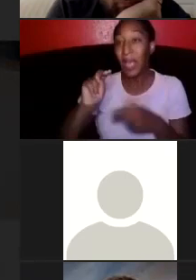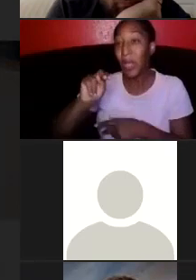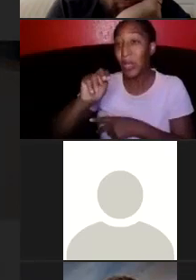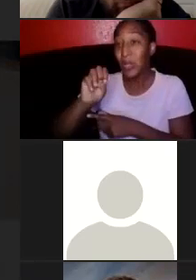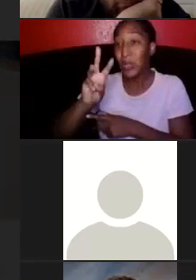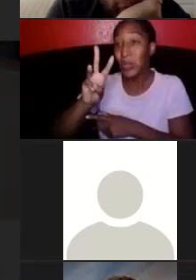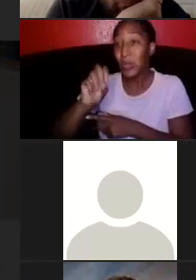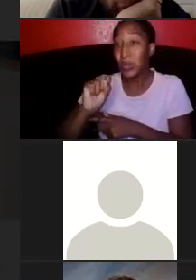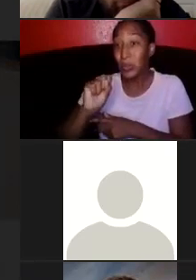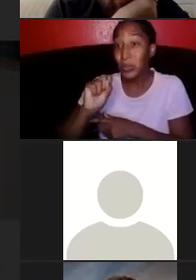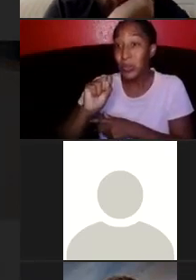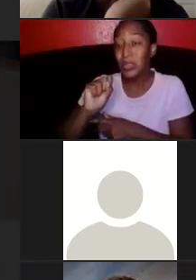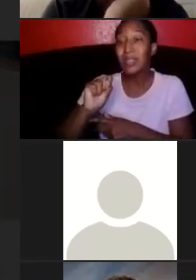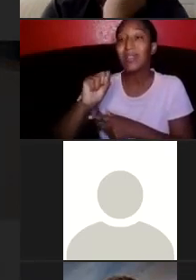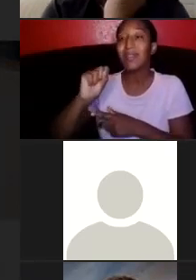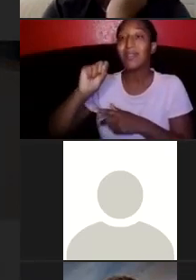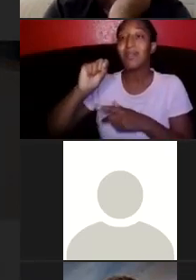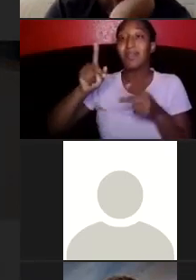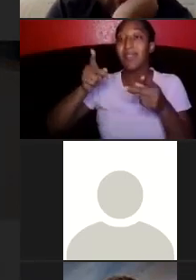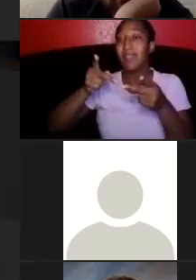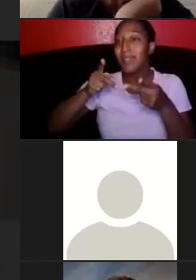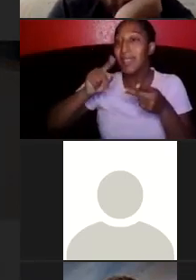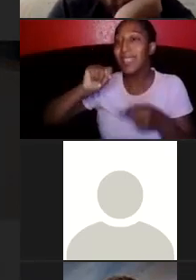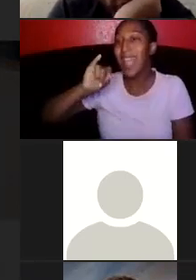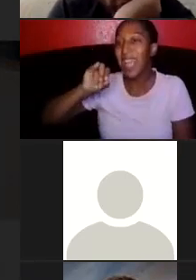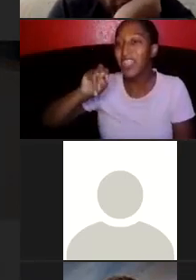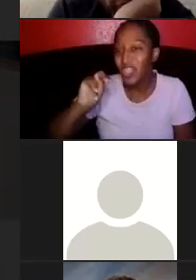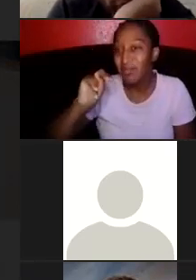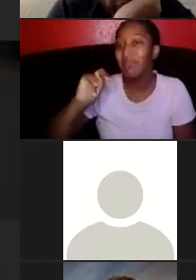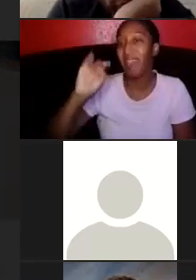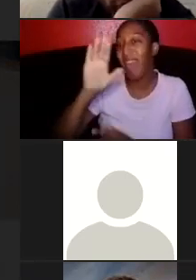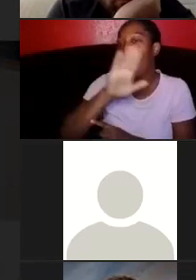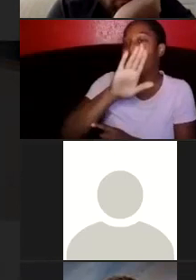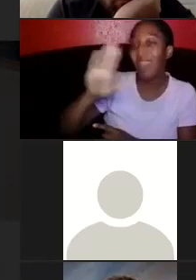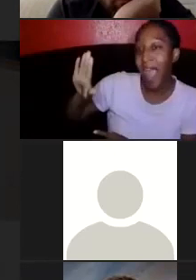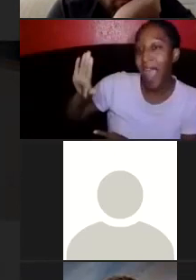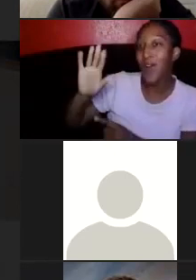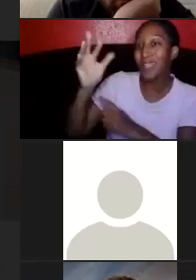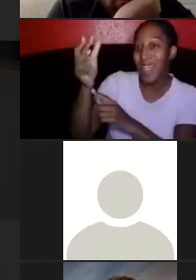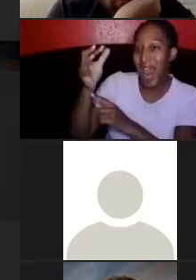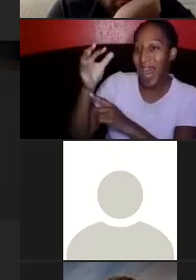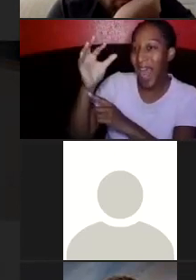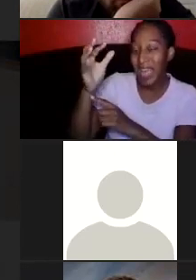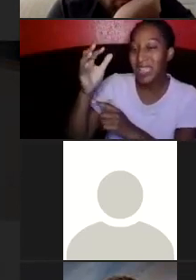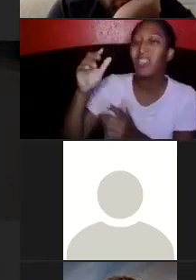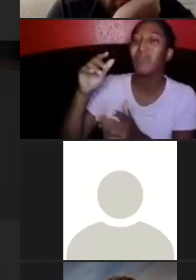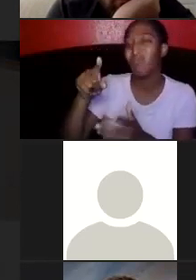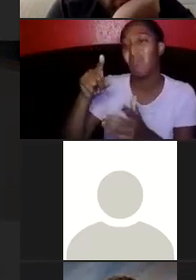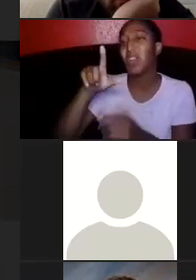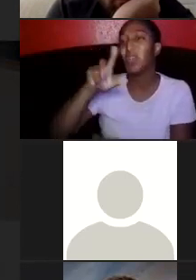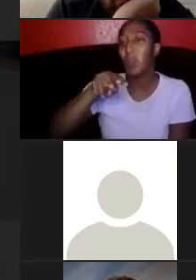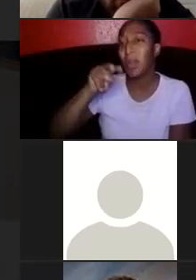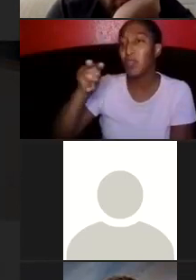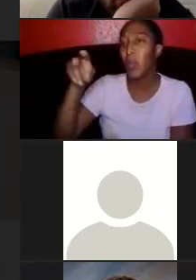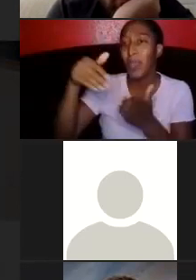station, you know, those types of satellites. They're about 22,000 miles from the Earth's